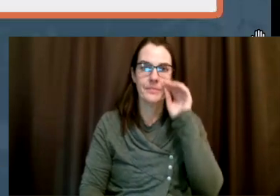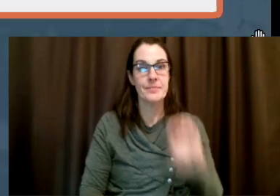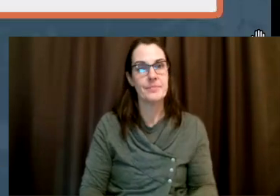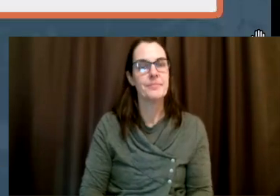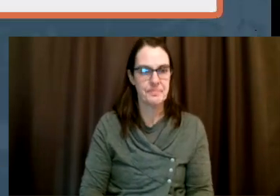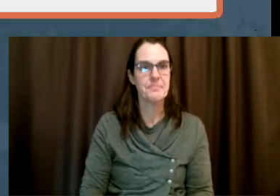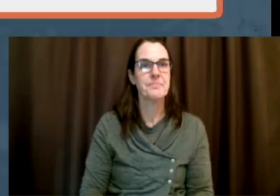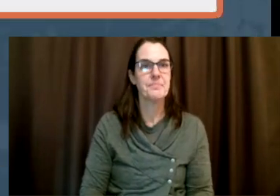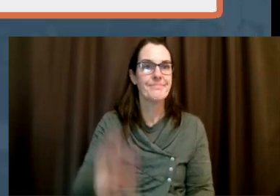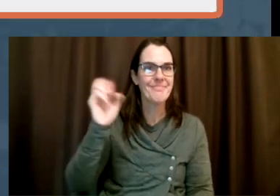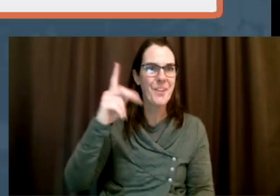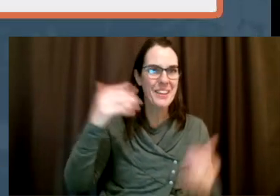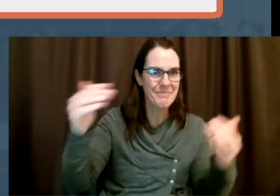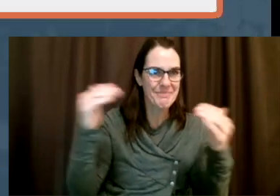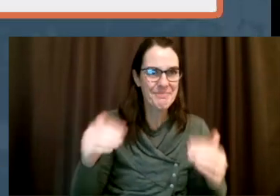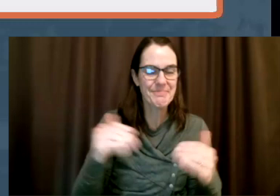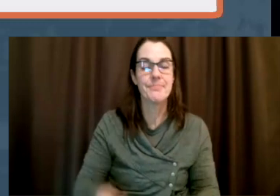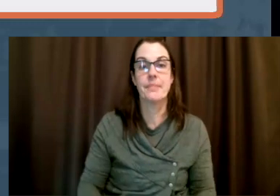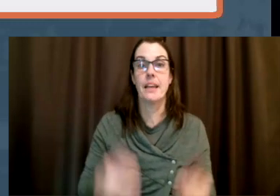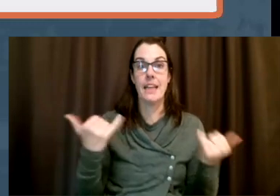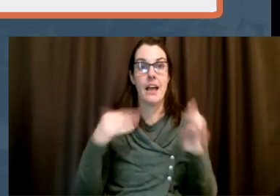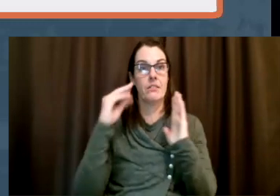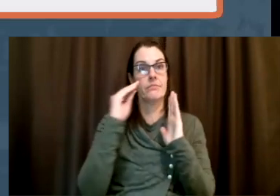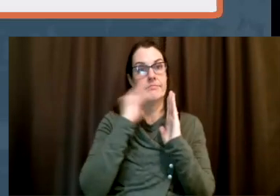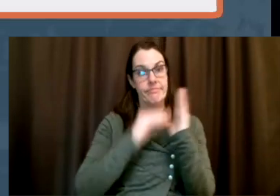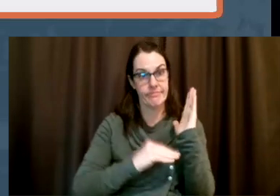Okay, jumping into documentation. So